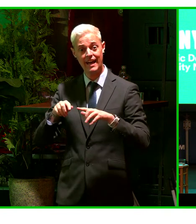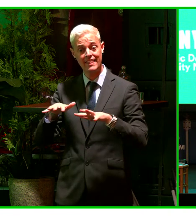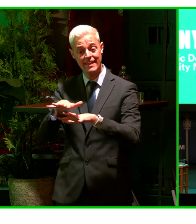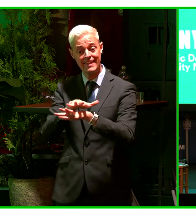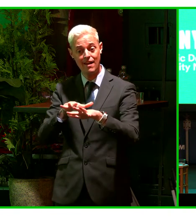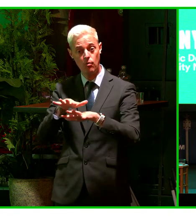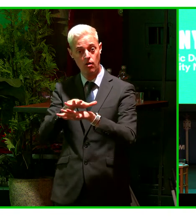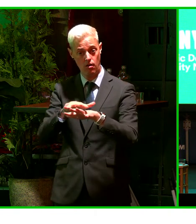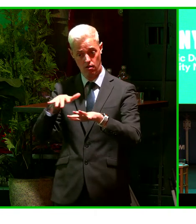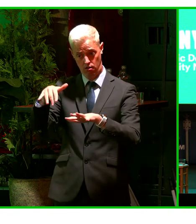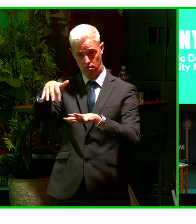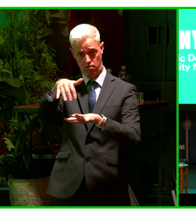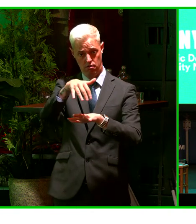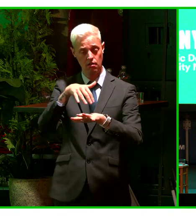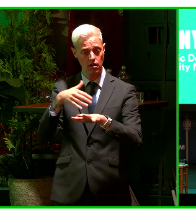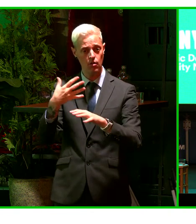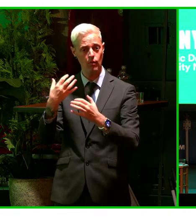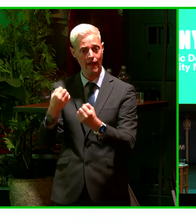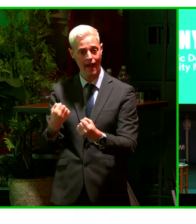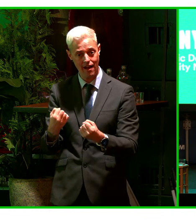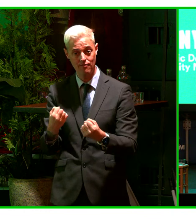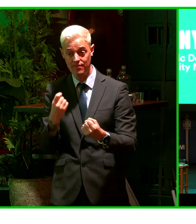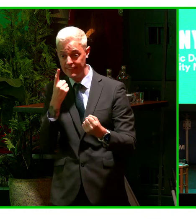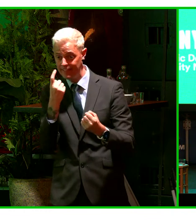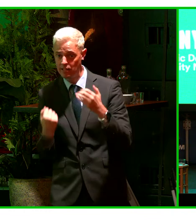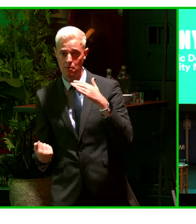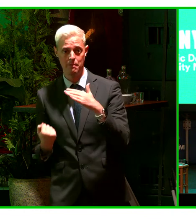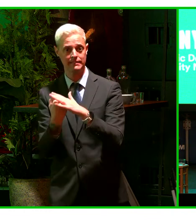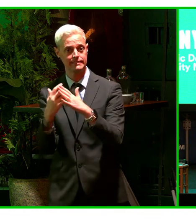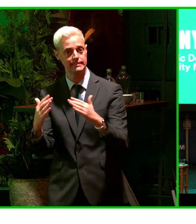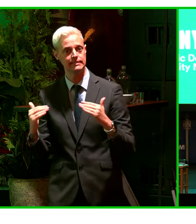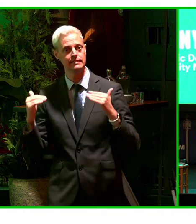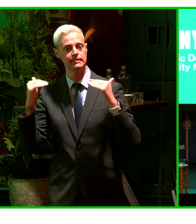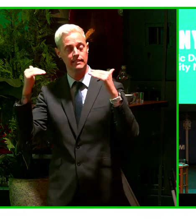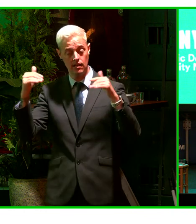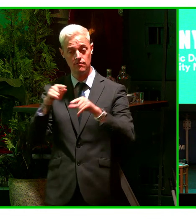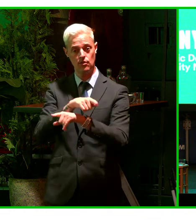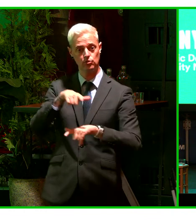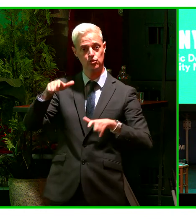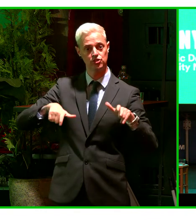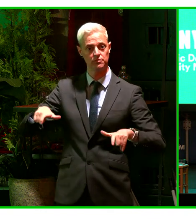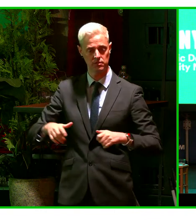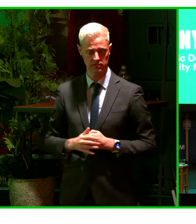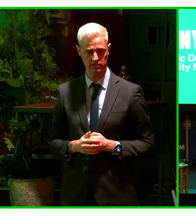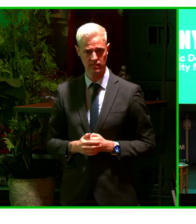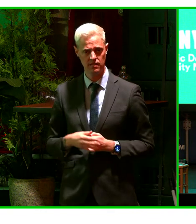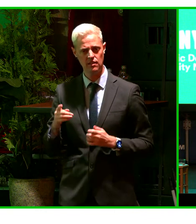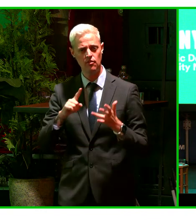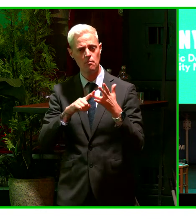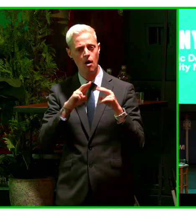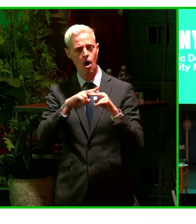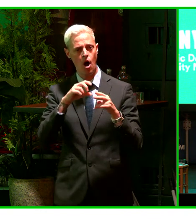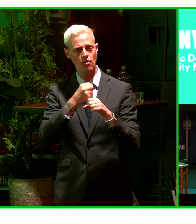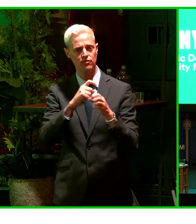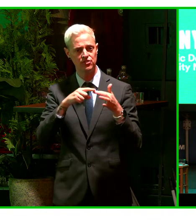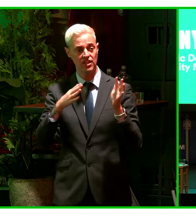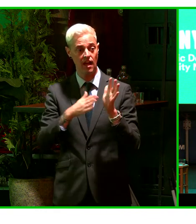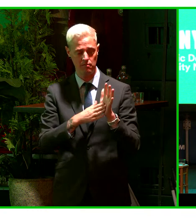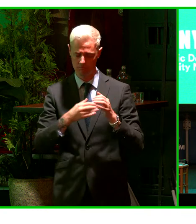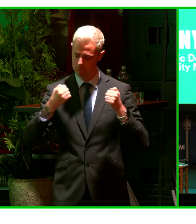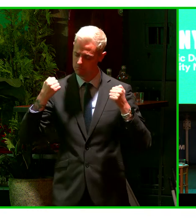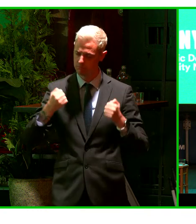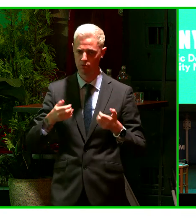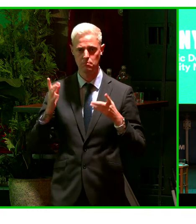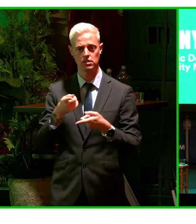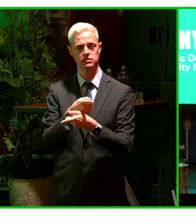the capacity that our customers need. That's a non-negotiable thing that Ofgem makes sure that we and other DNOs across